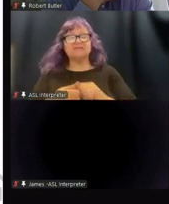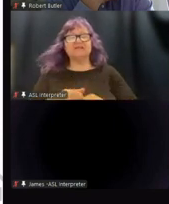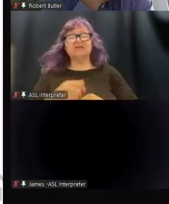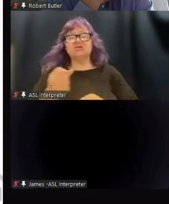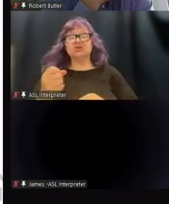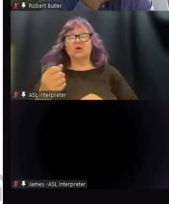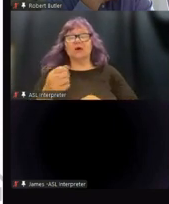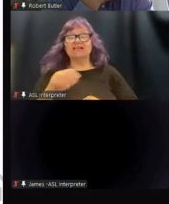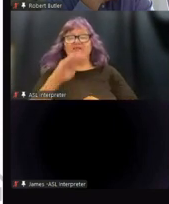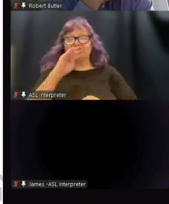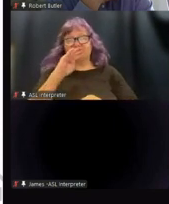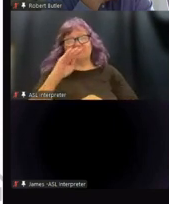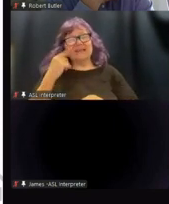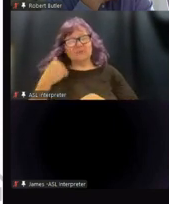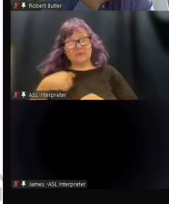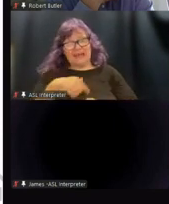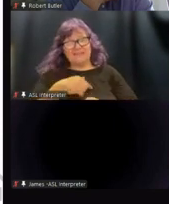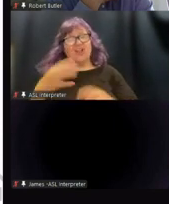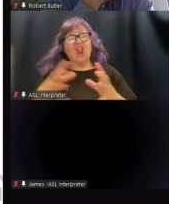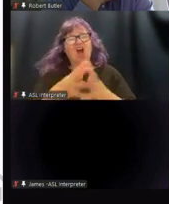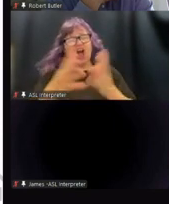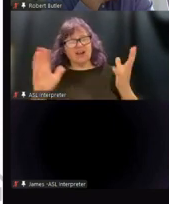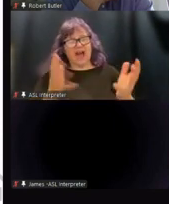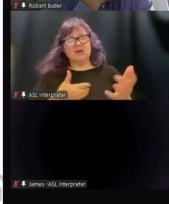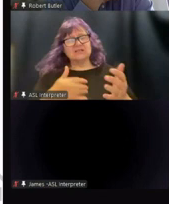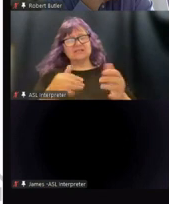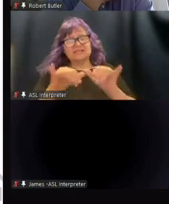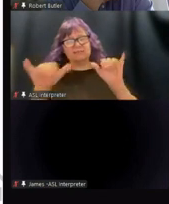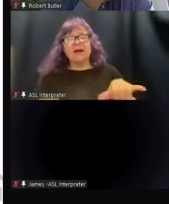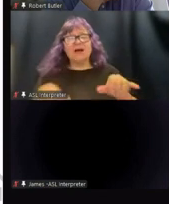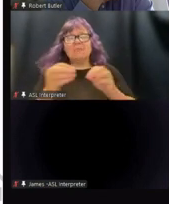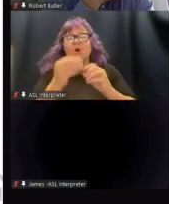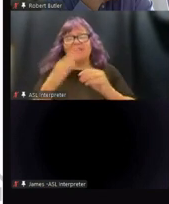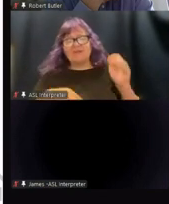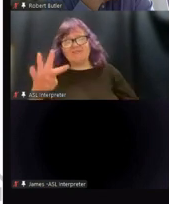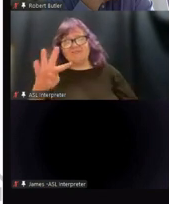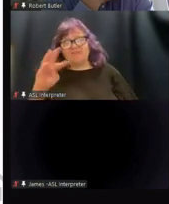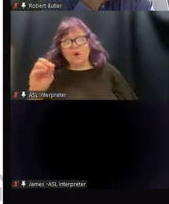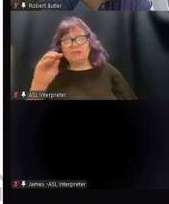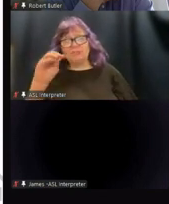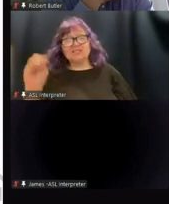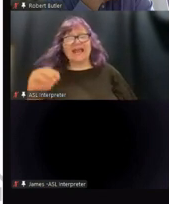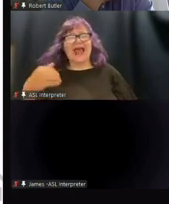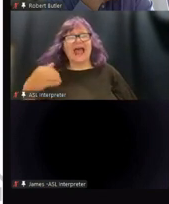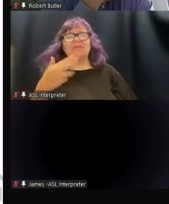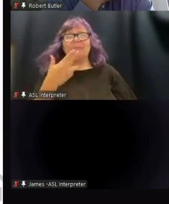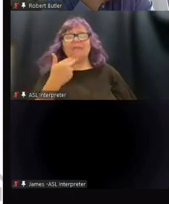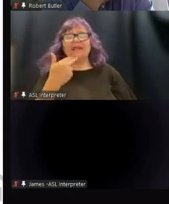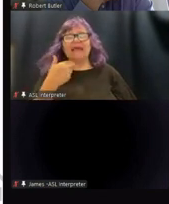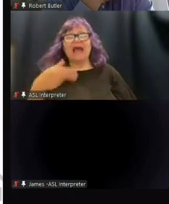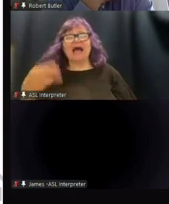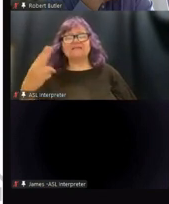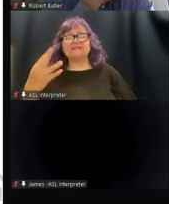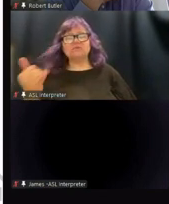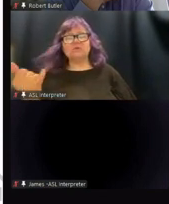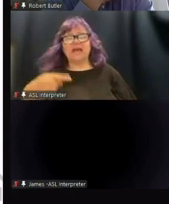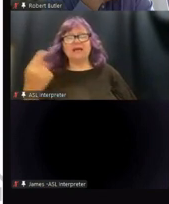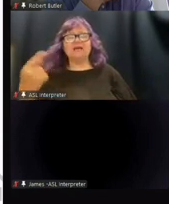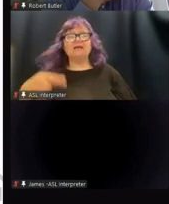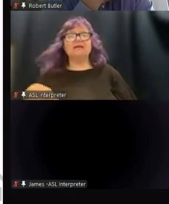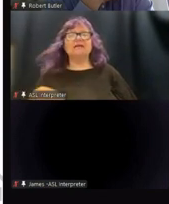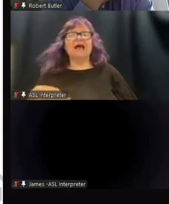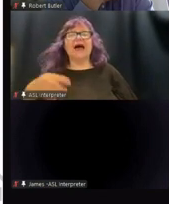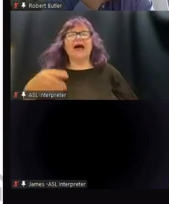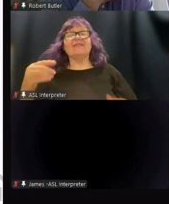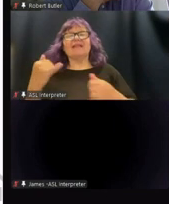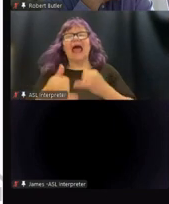these in our system. Over 40% of our stations have mini highs today. And then last but not